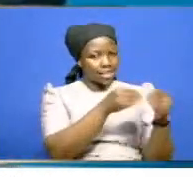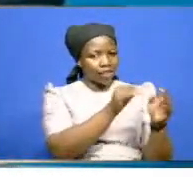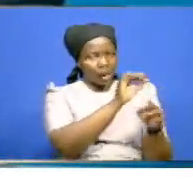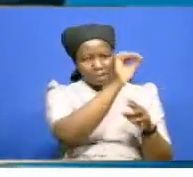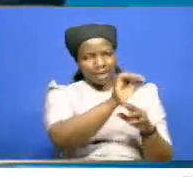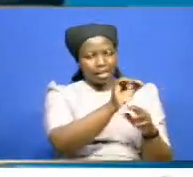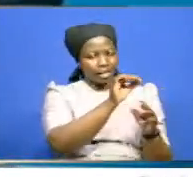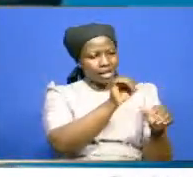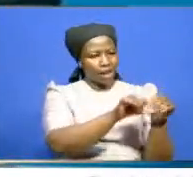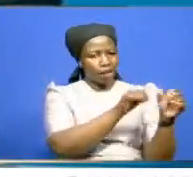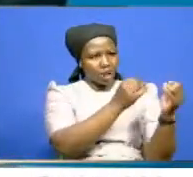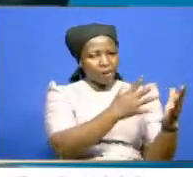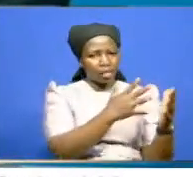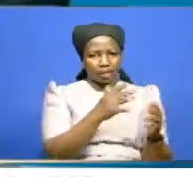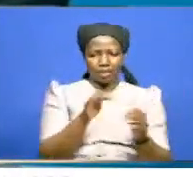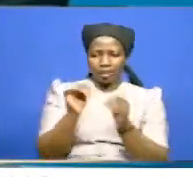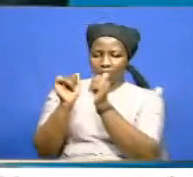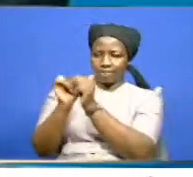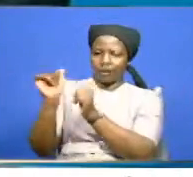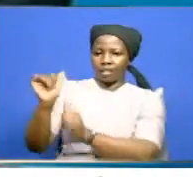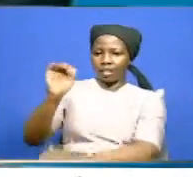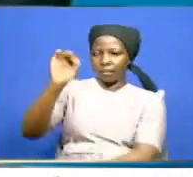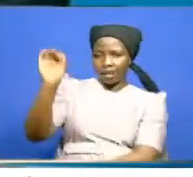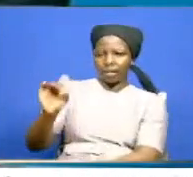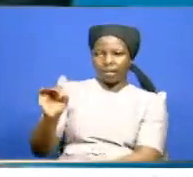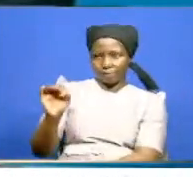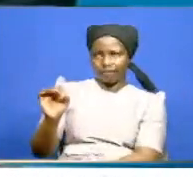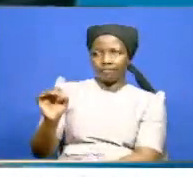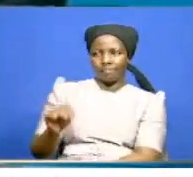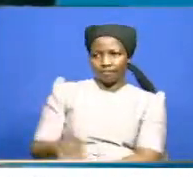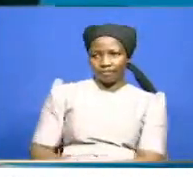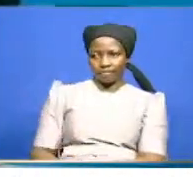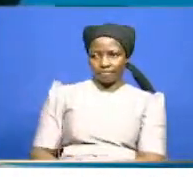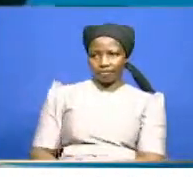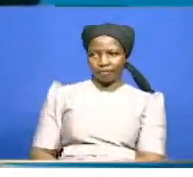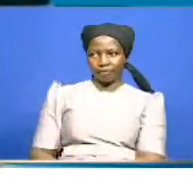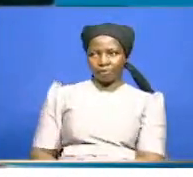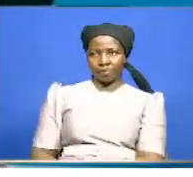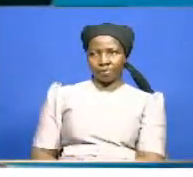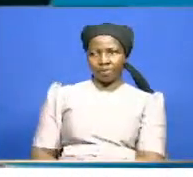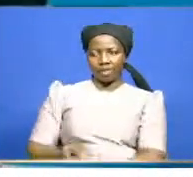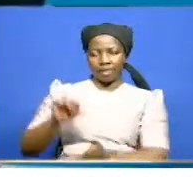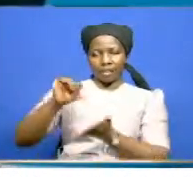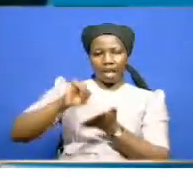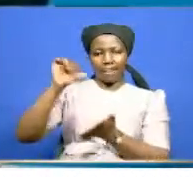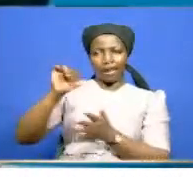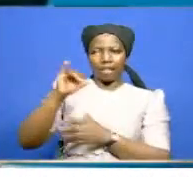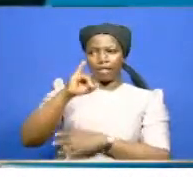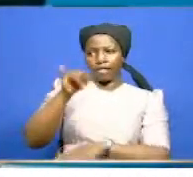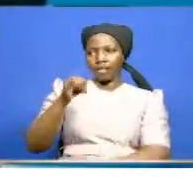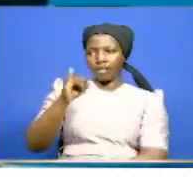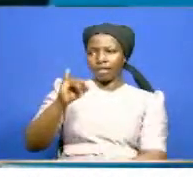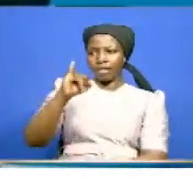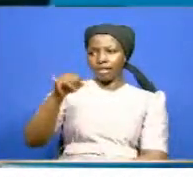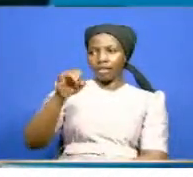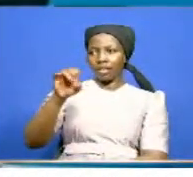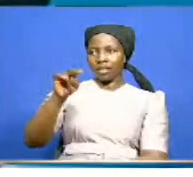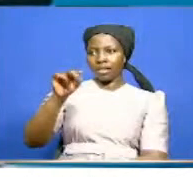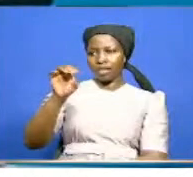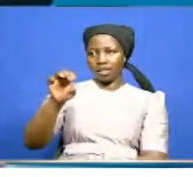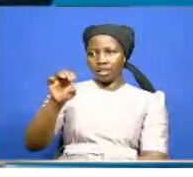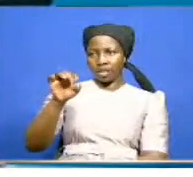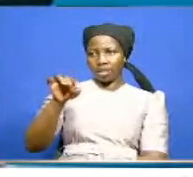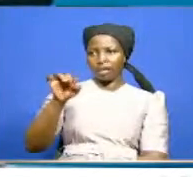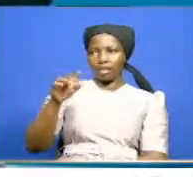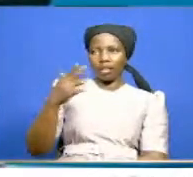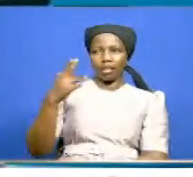around 15%. 15%? Yes. The advantage of Jijenge credit is my historical background. I've been